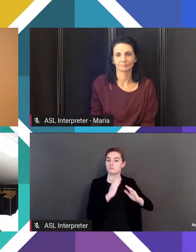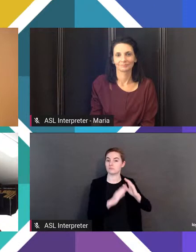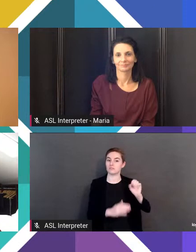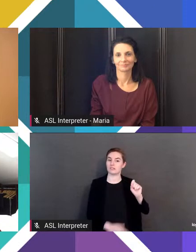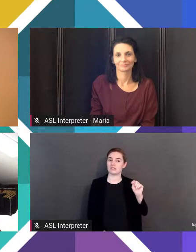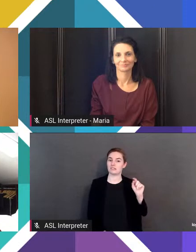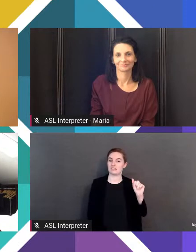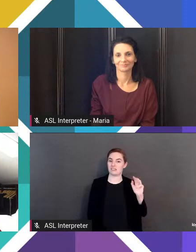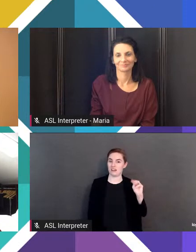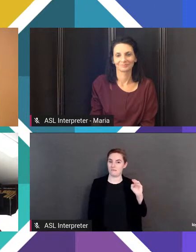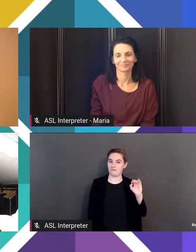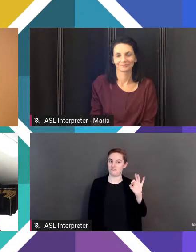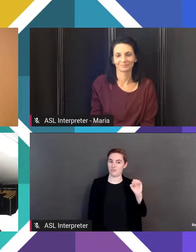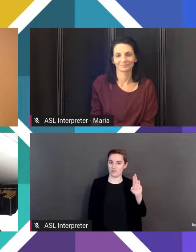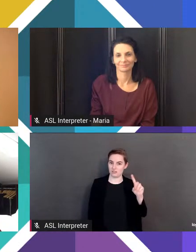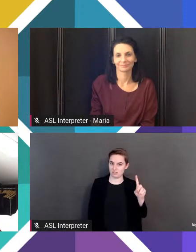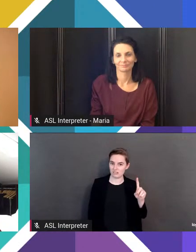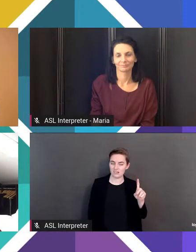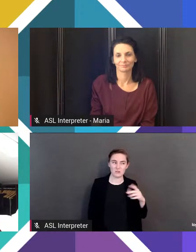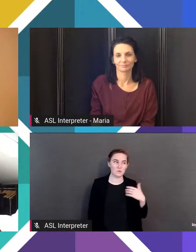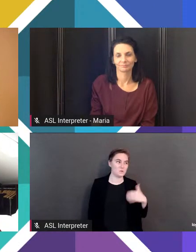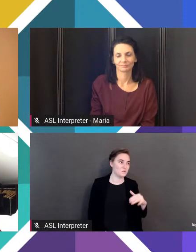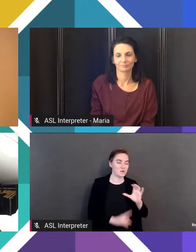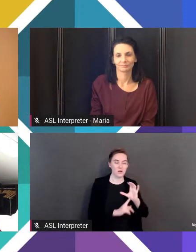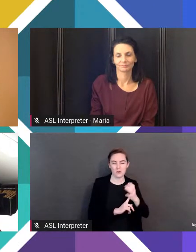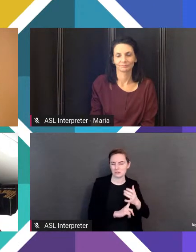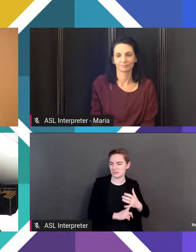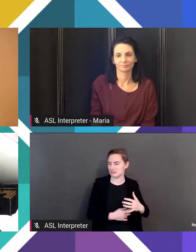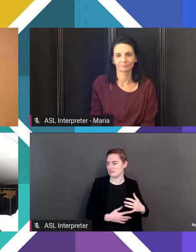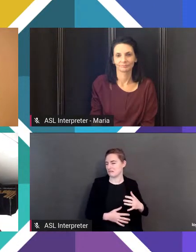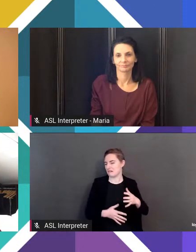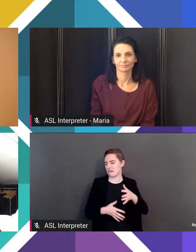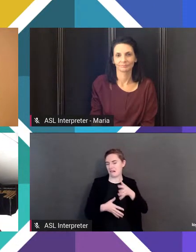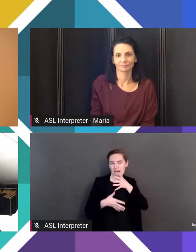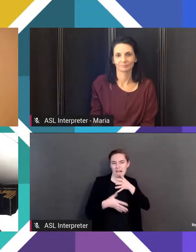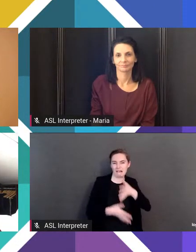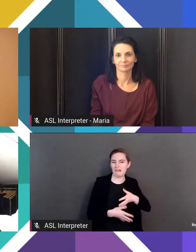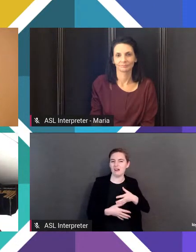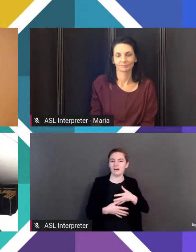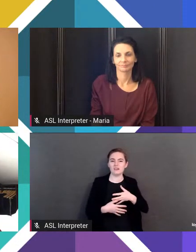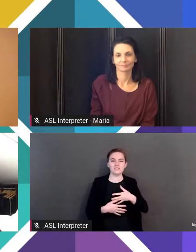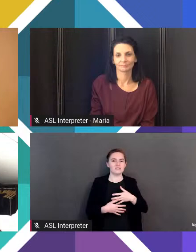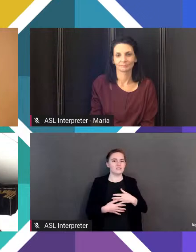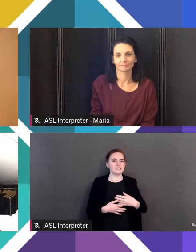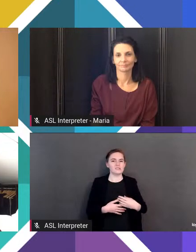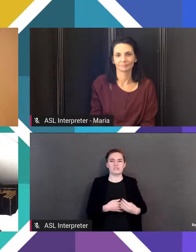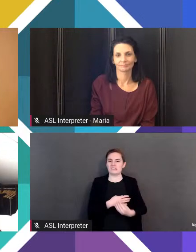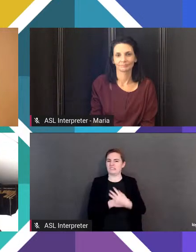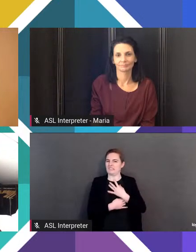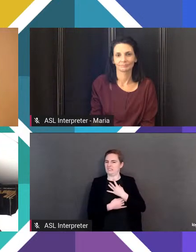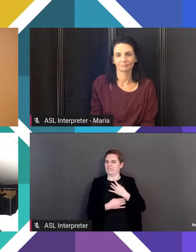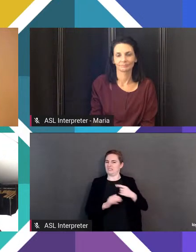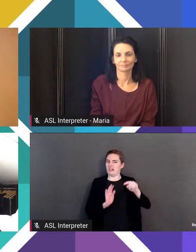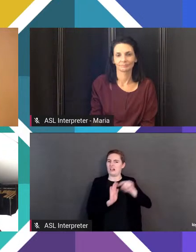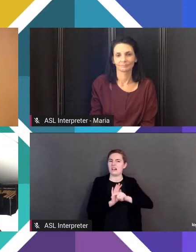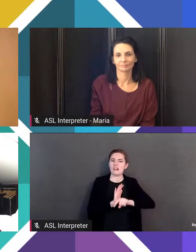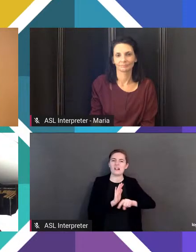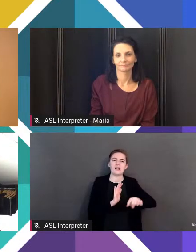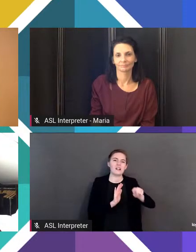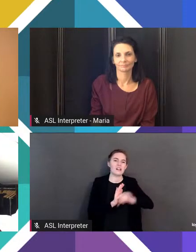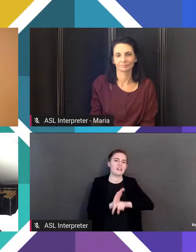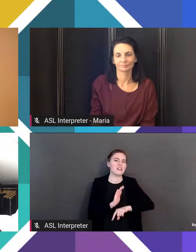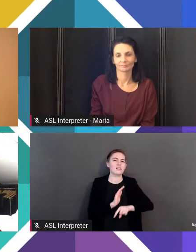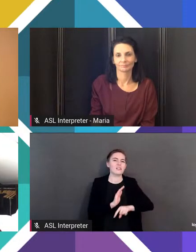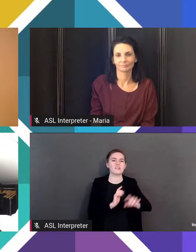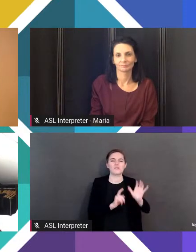like the toxic culture in the, like a salon of just very, you know, you